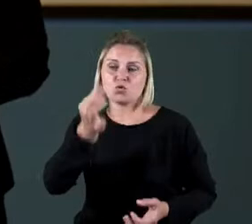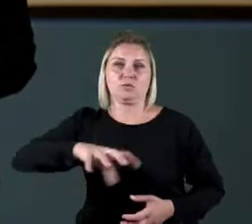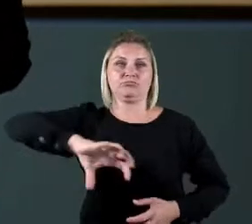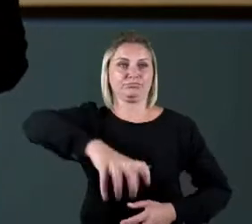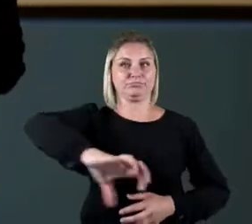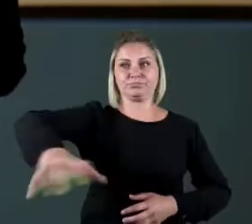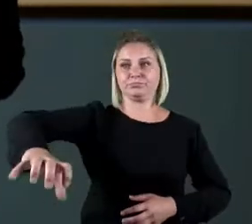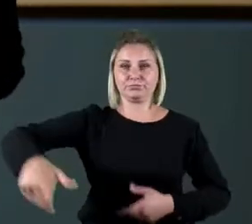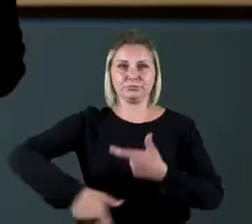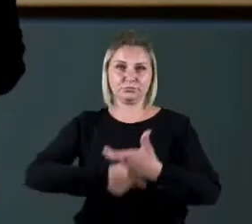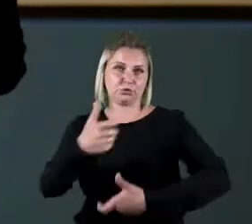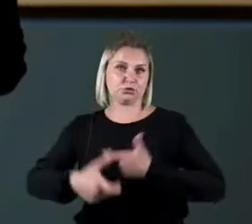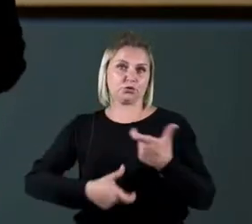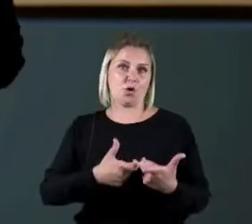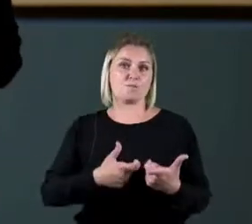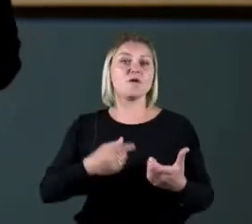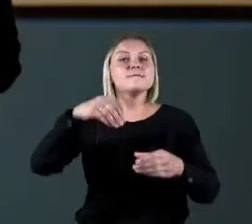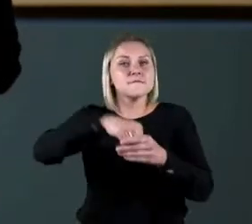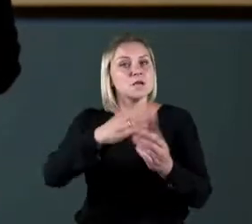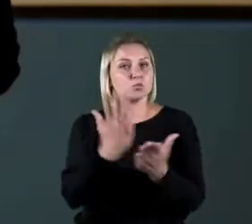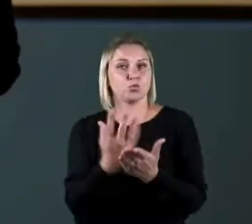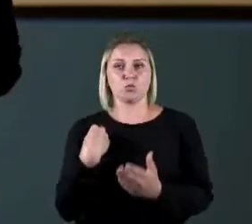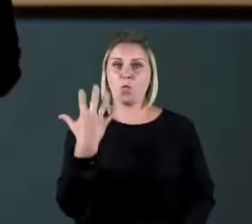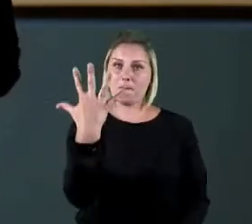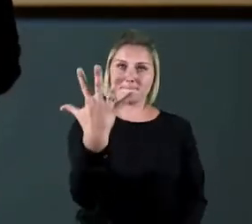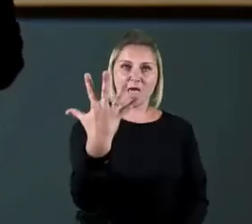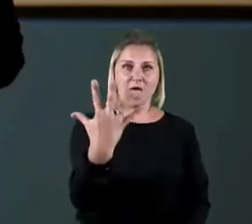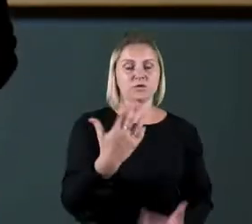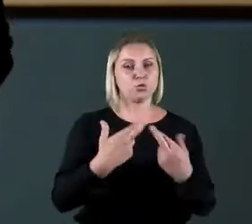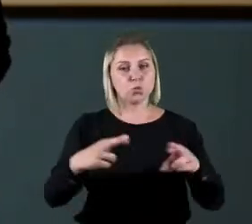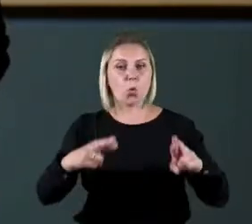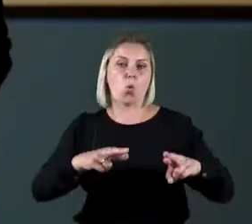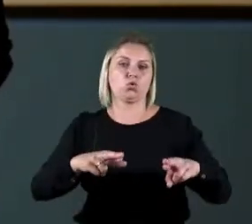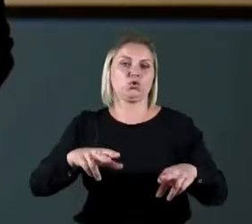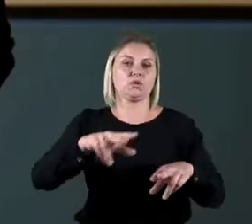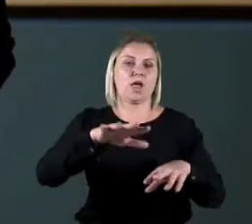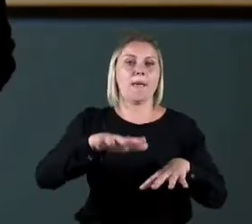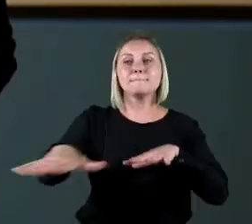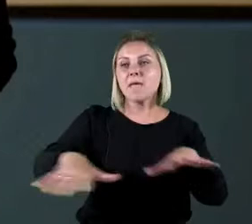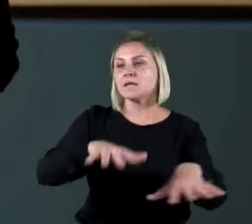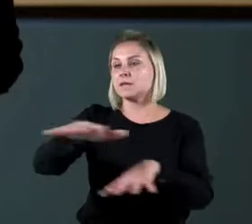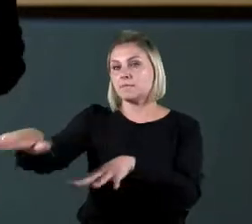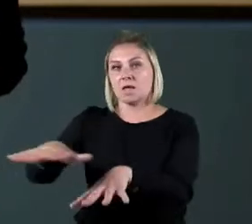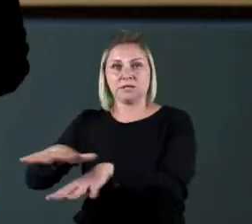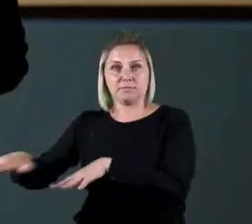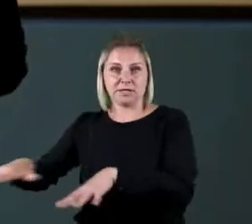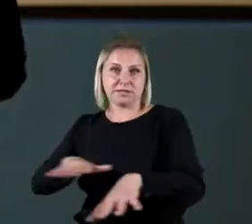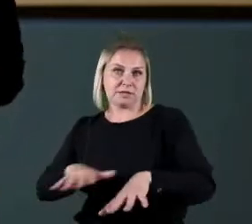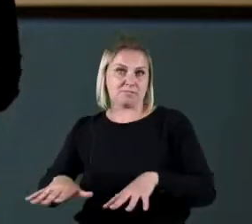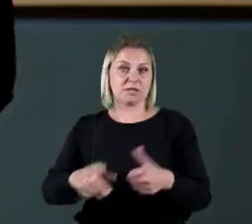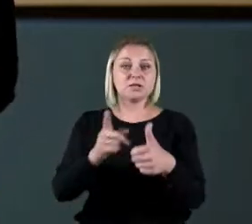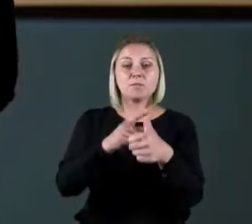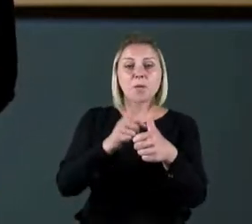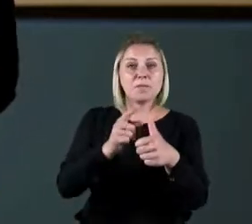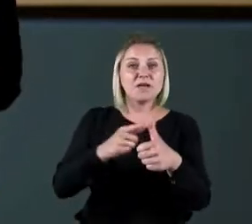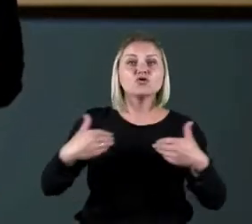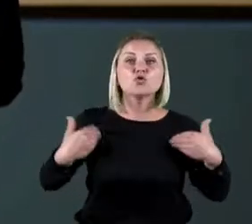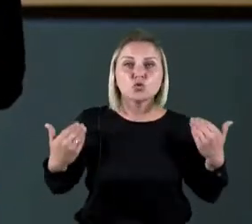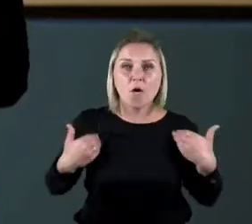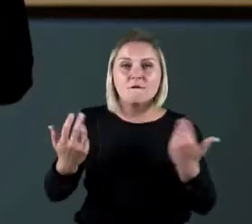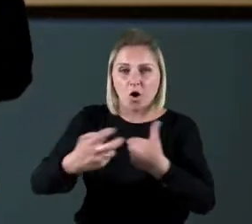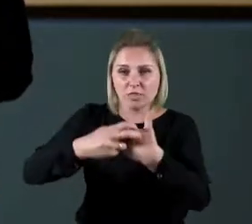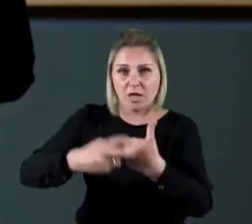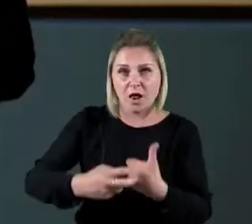5G areas in different locations in Catalonia, one dedicated for healthcare, one dedicated for